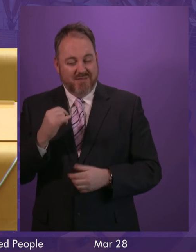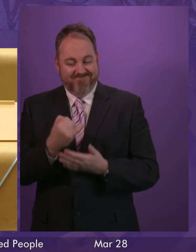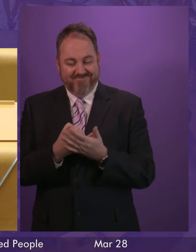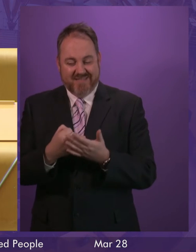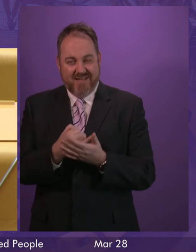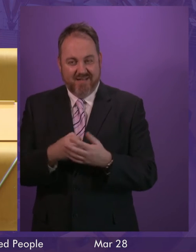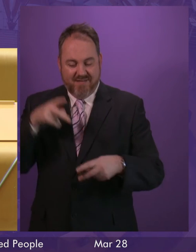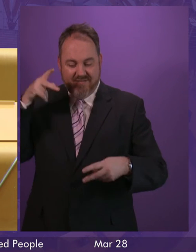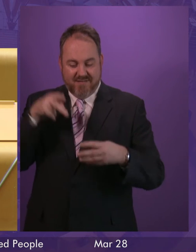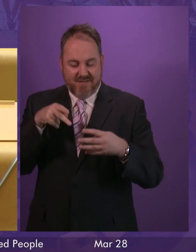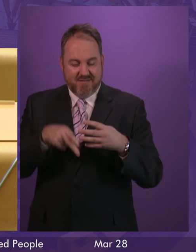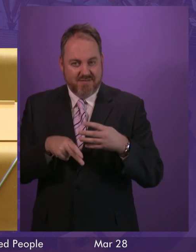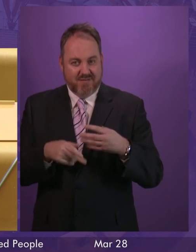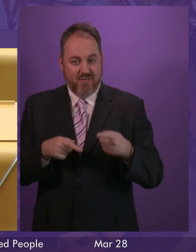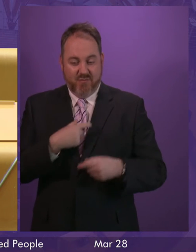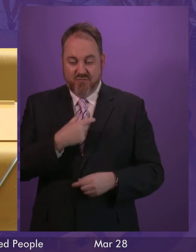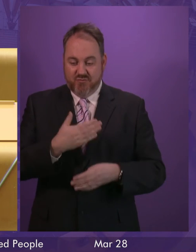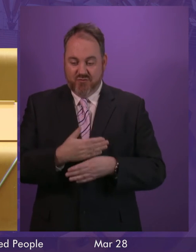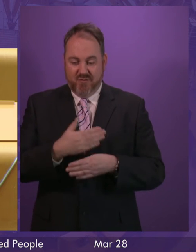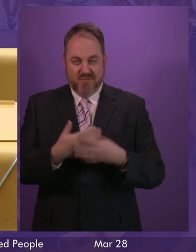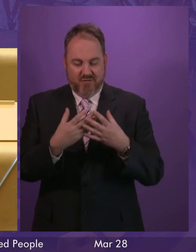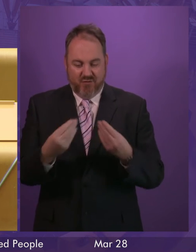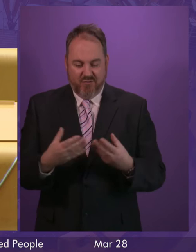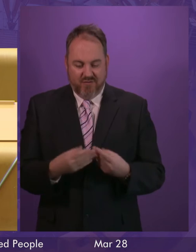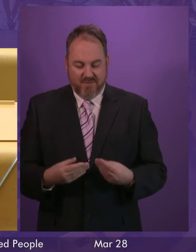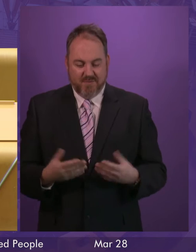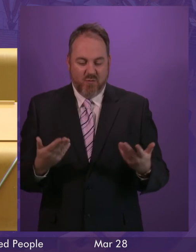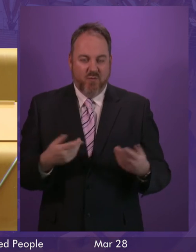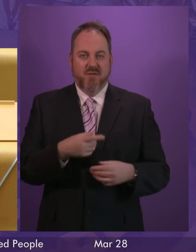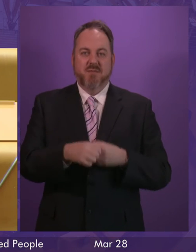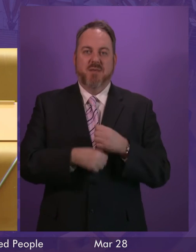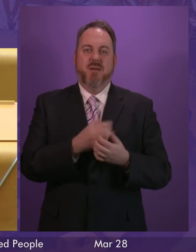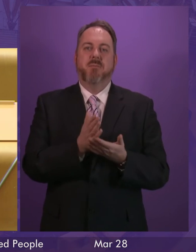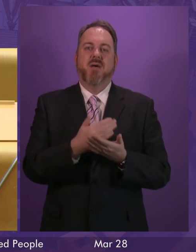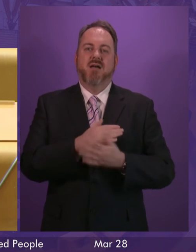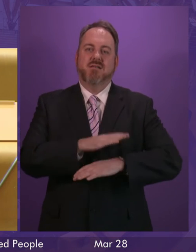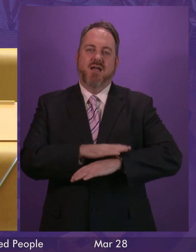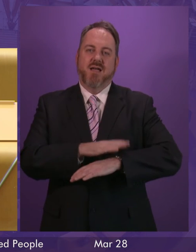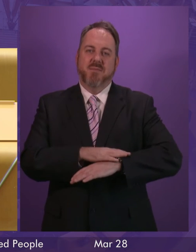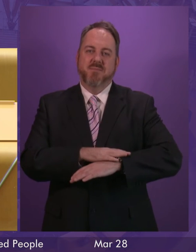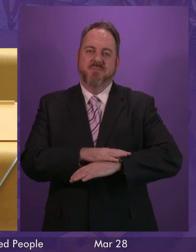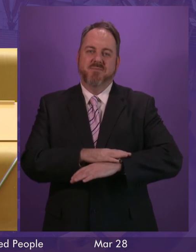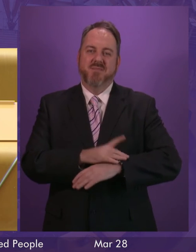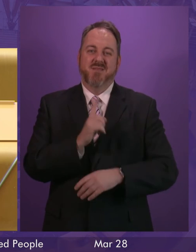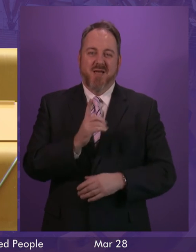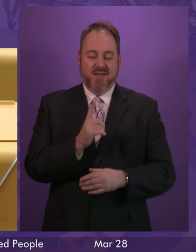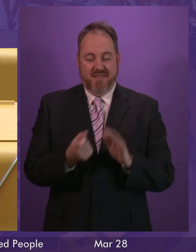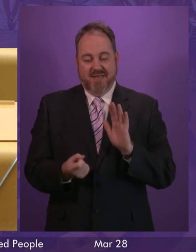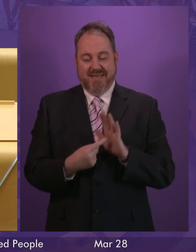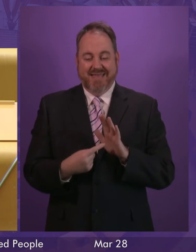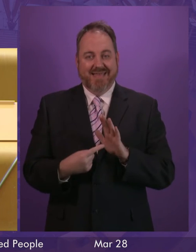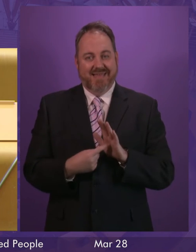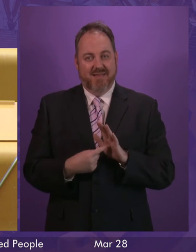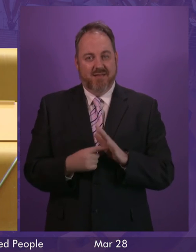mean that many of the roles no longer exist or are delivered on a part-time basis. And yet the Keys to Life spoke at